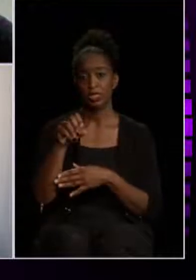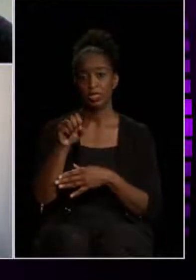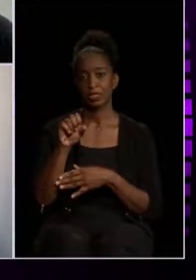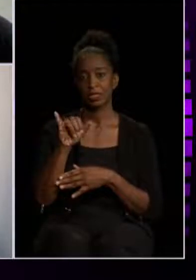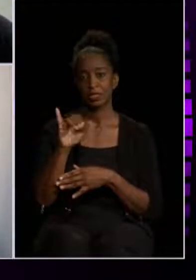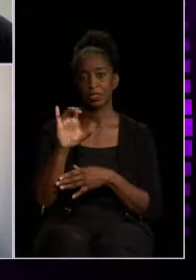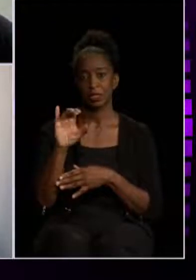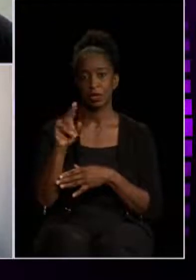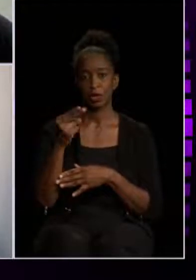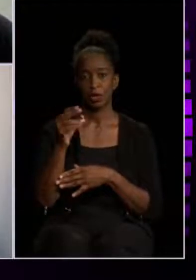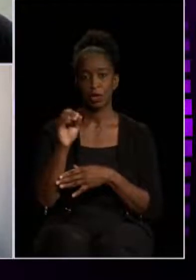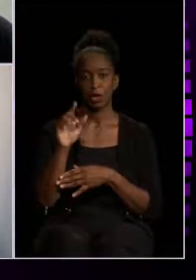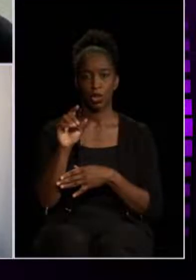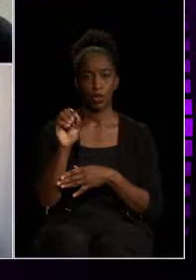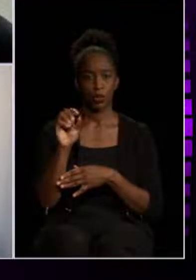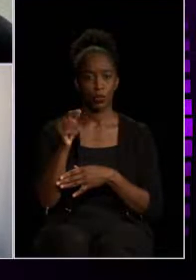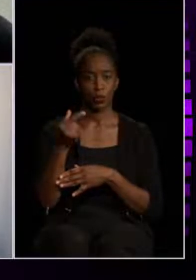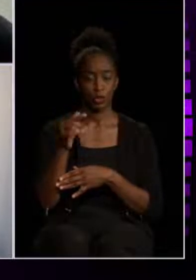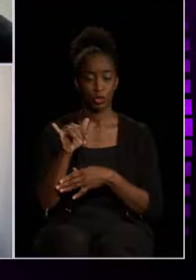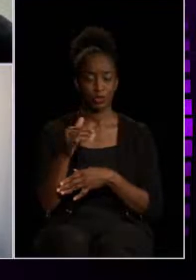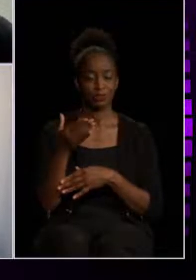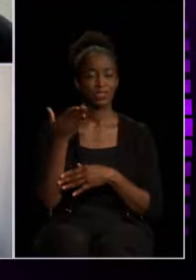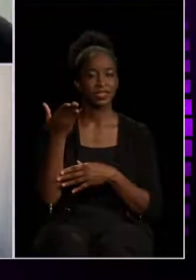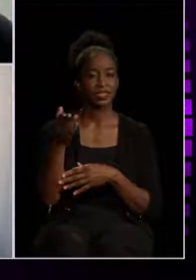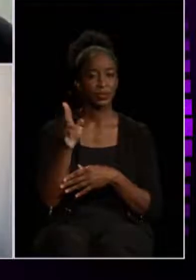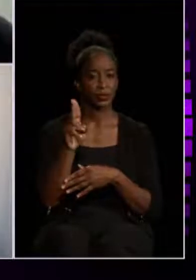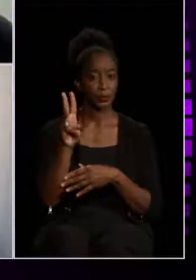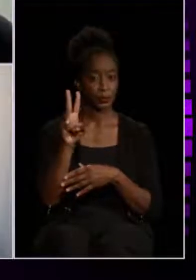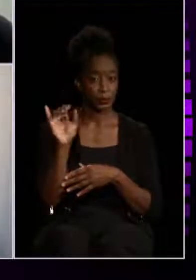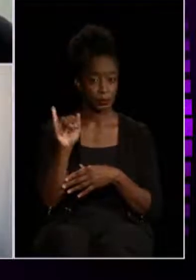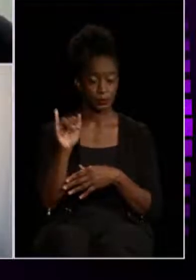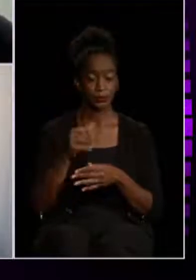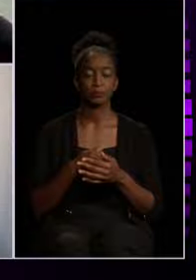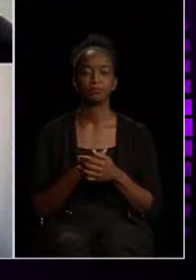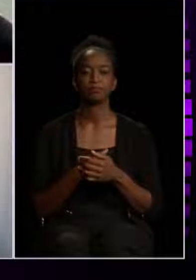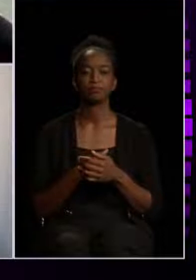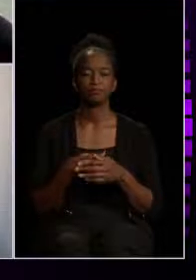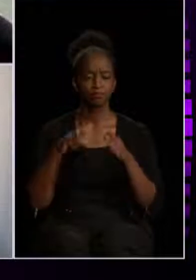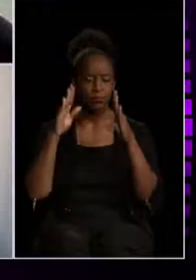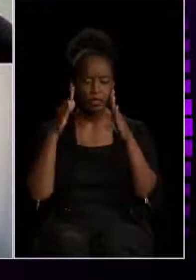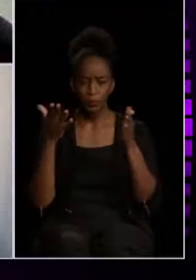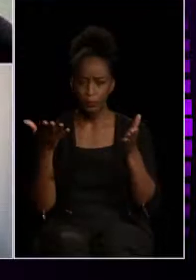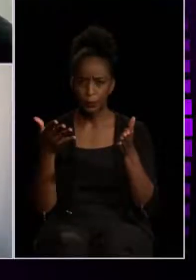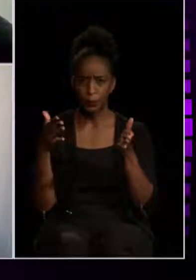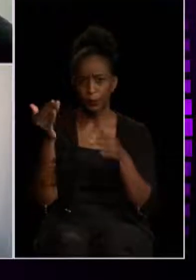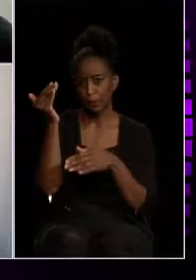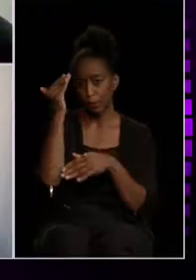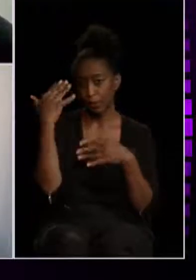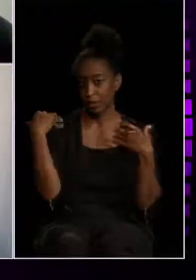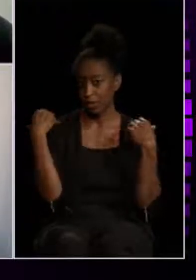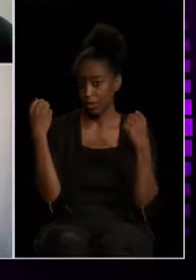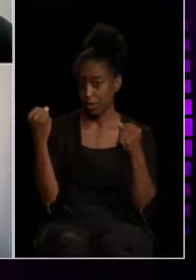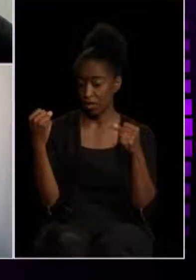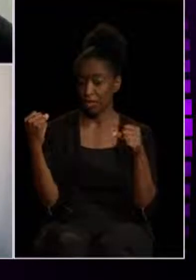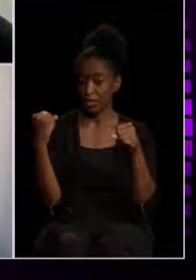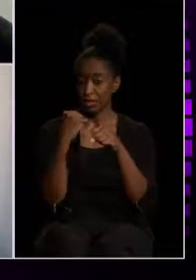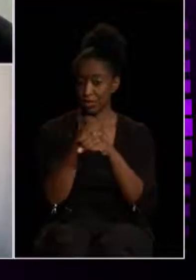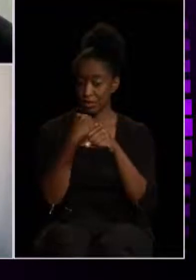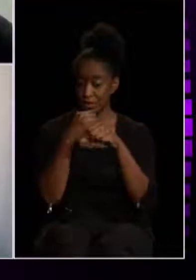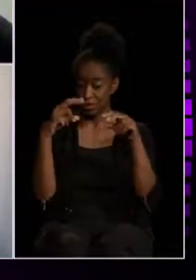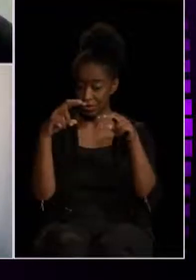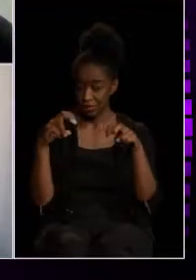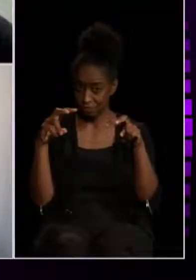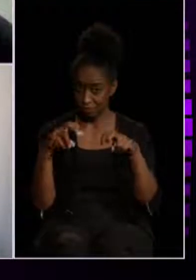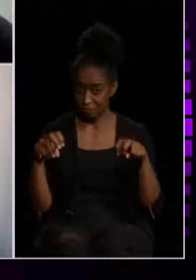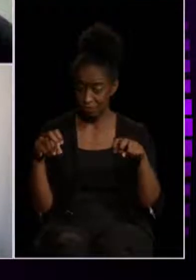at the University of the West Indies. Her main research areas are mental health, statistical analyses, psychometrics,